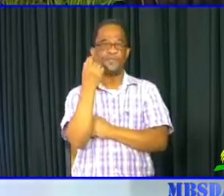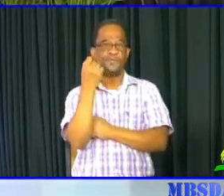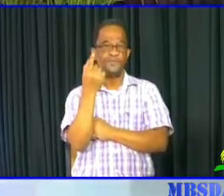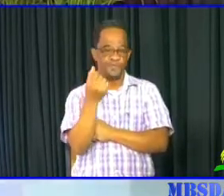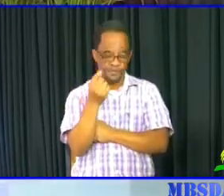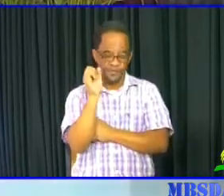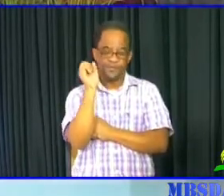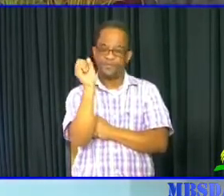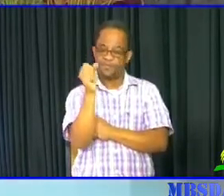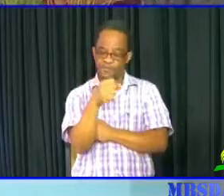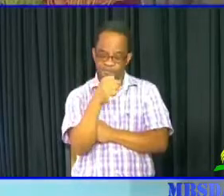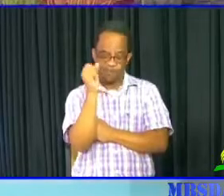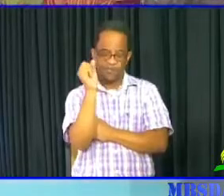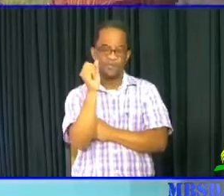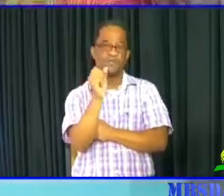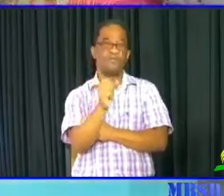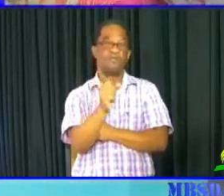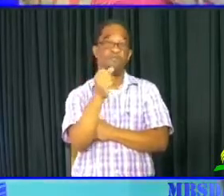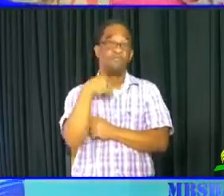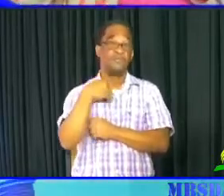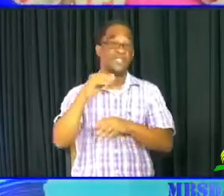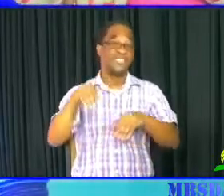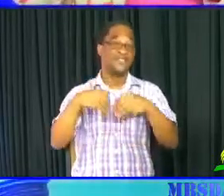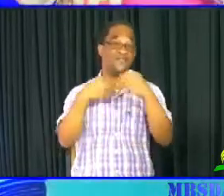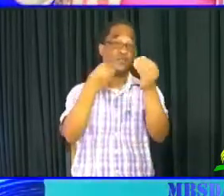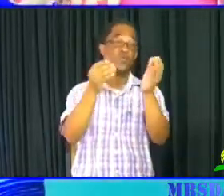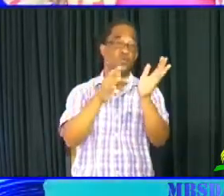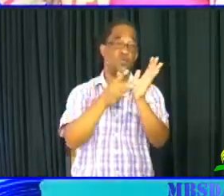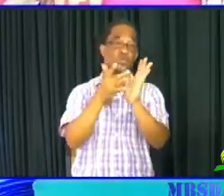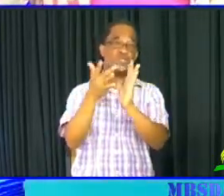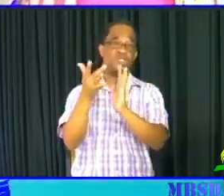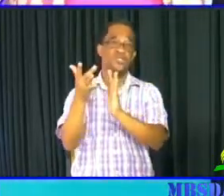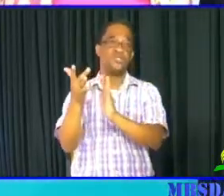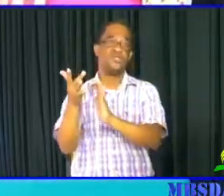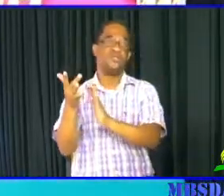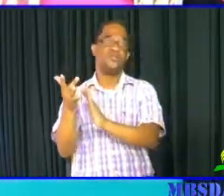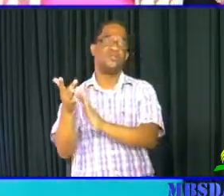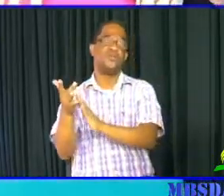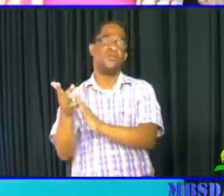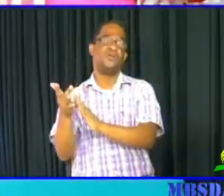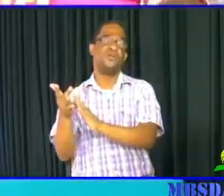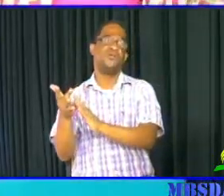understanding. Oh yes, I give you